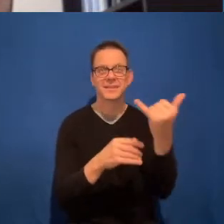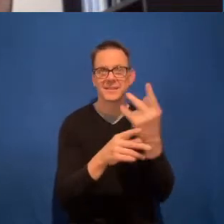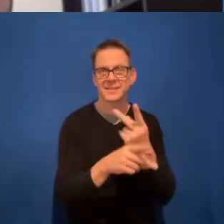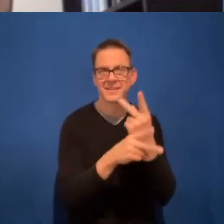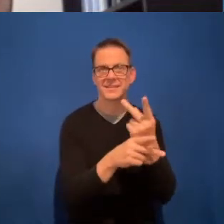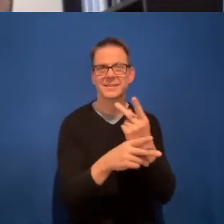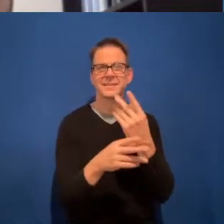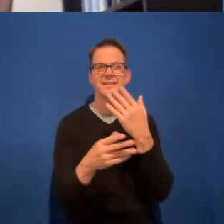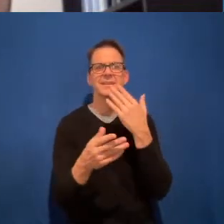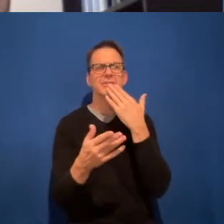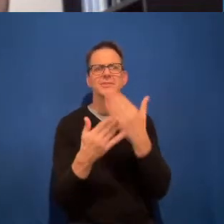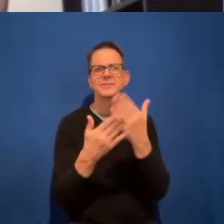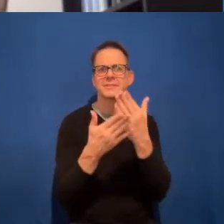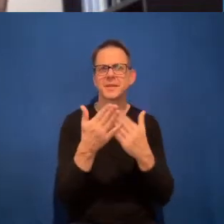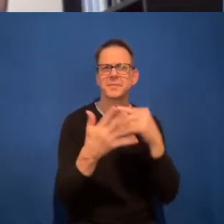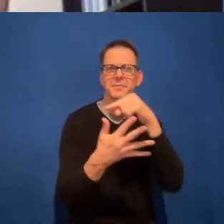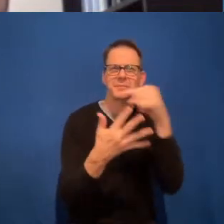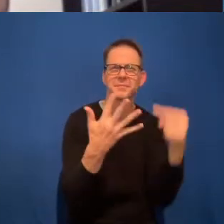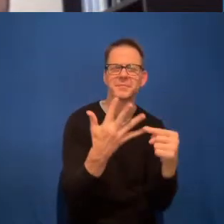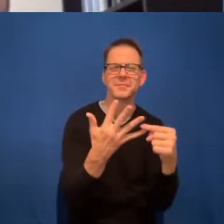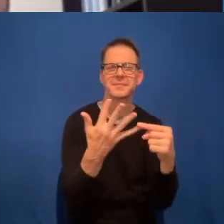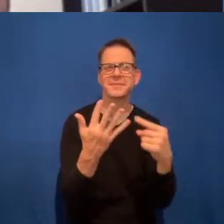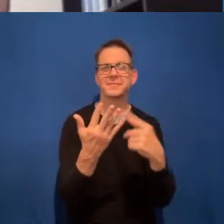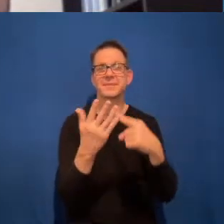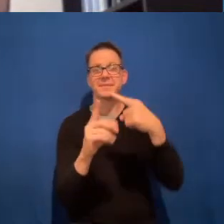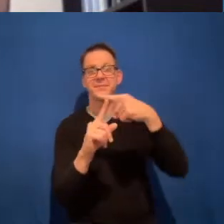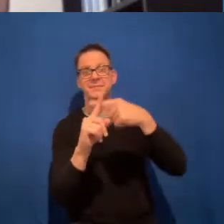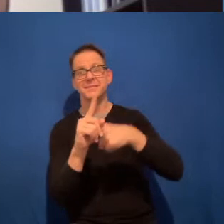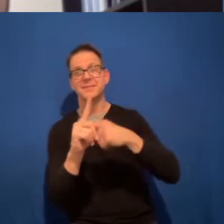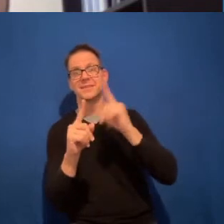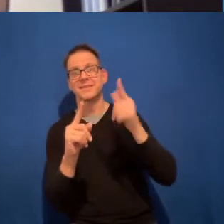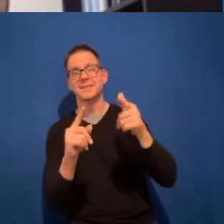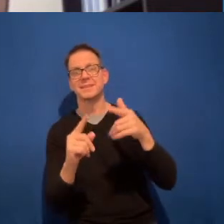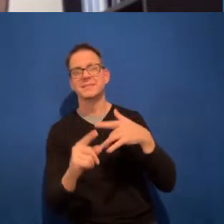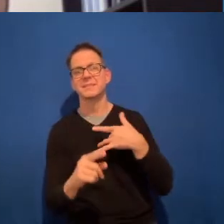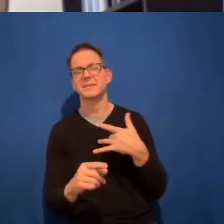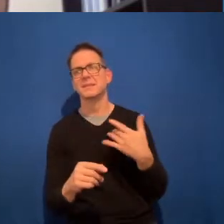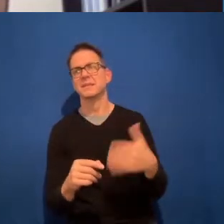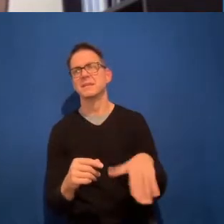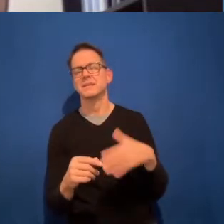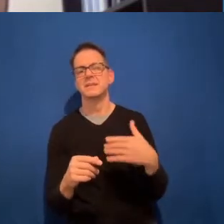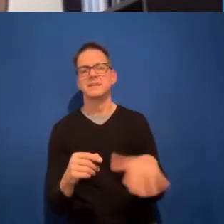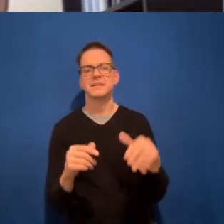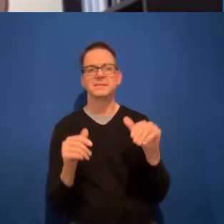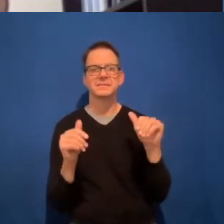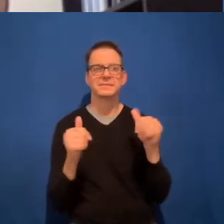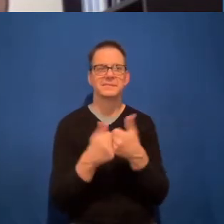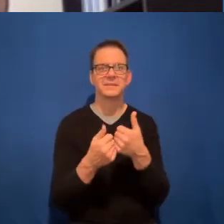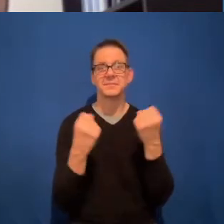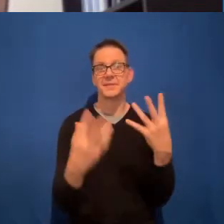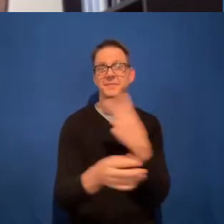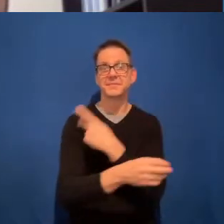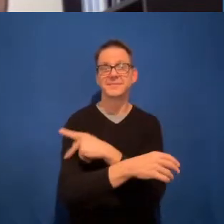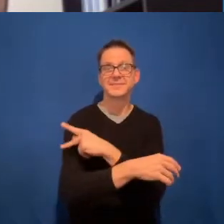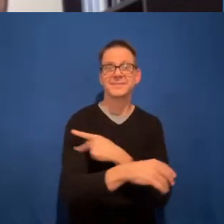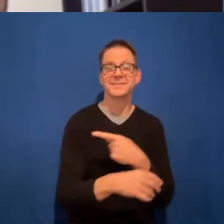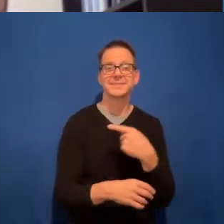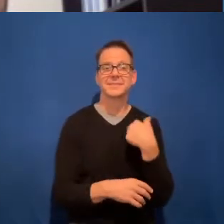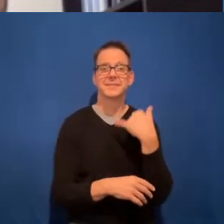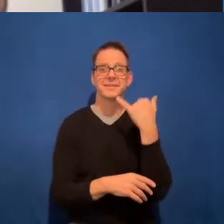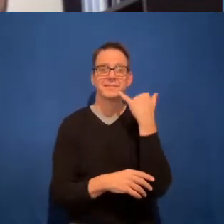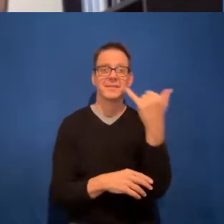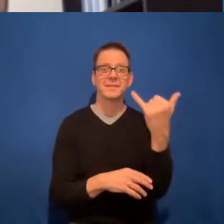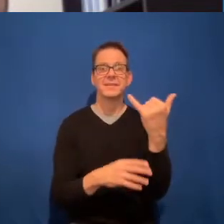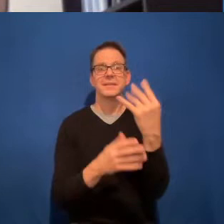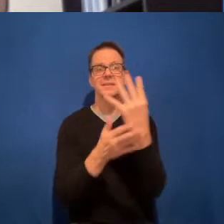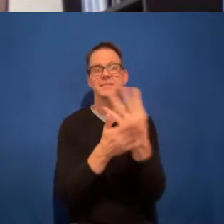really challenging after the first month. I started to have lots of patients that I called once every 4 weeks, and they kept calling about